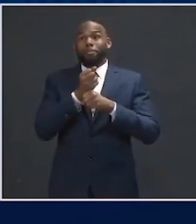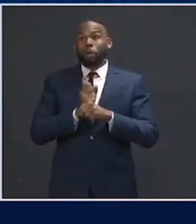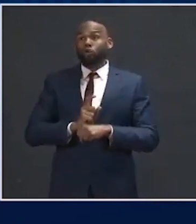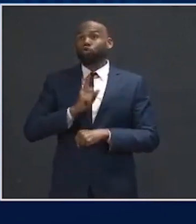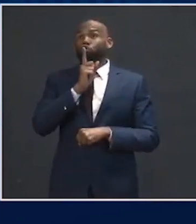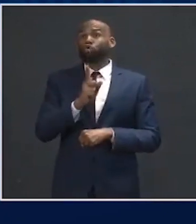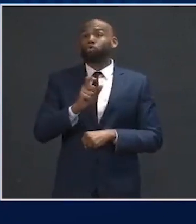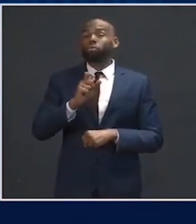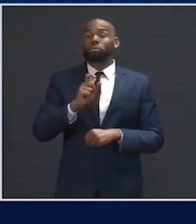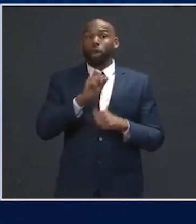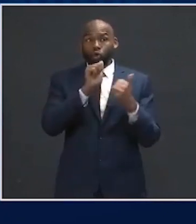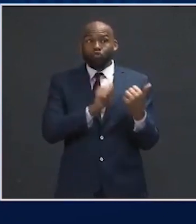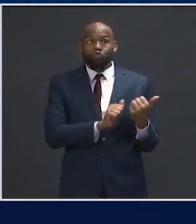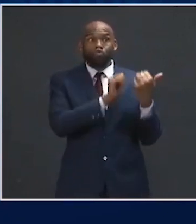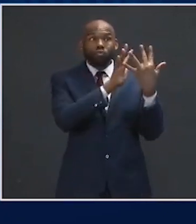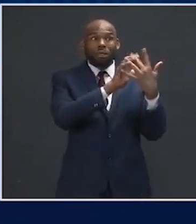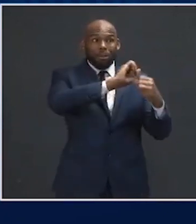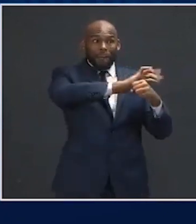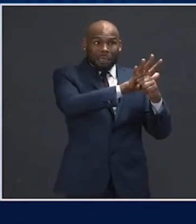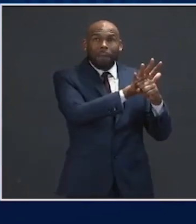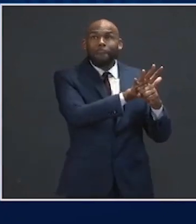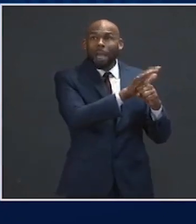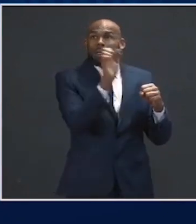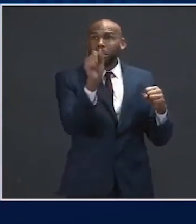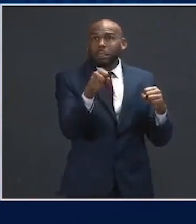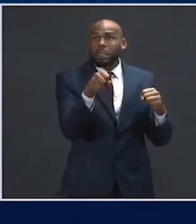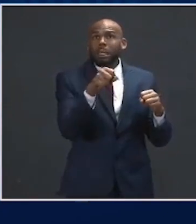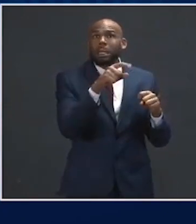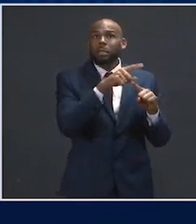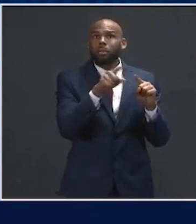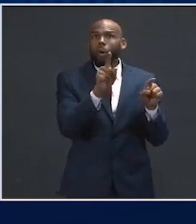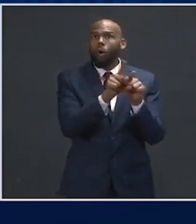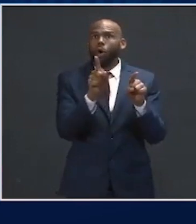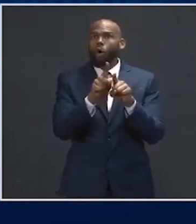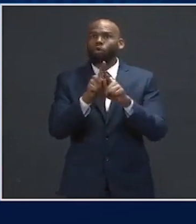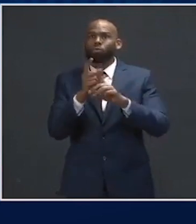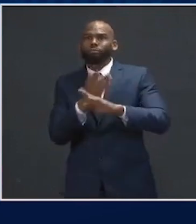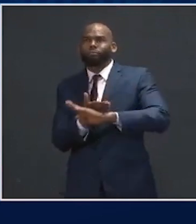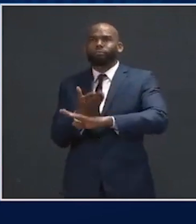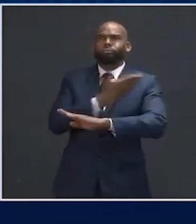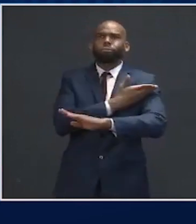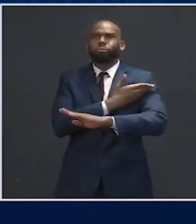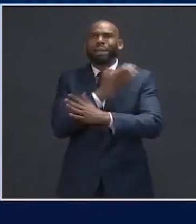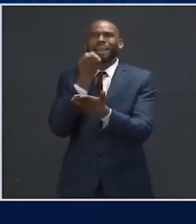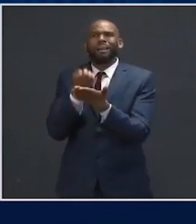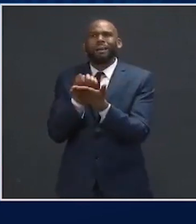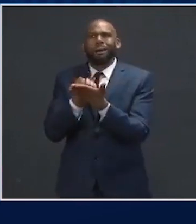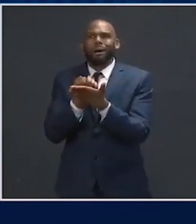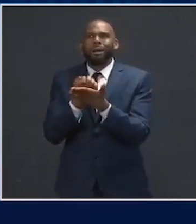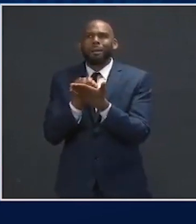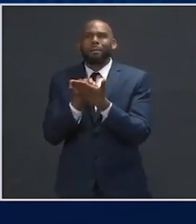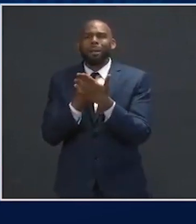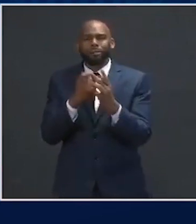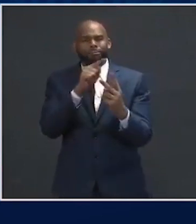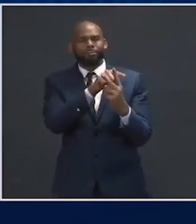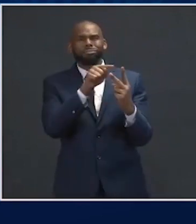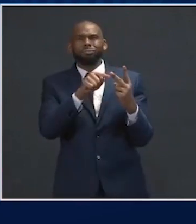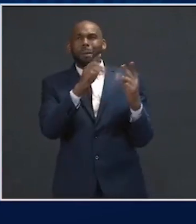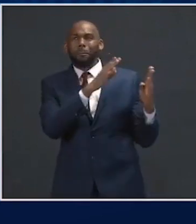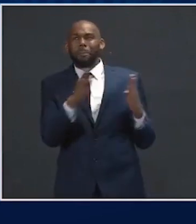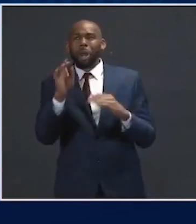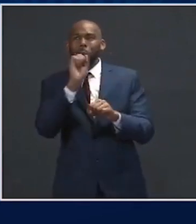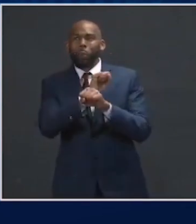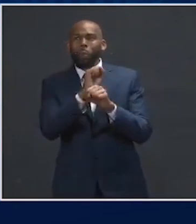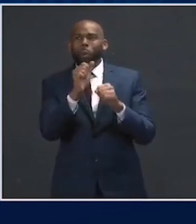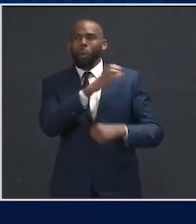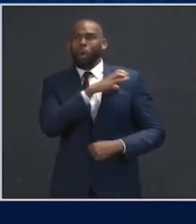only addressing the pandemic, but we are also reinvigorating the economy. So his goal with all of these plans is to work with Congress to put people back